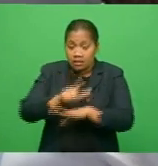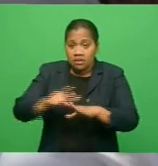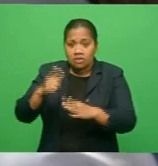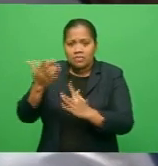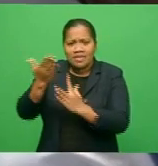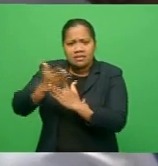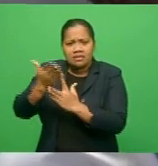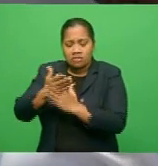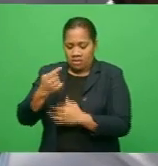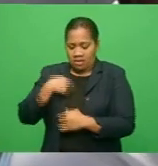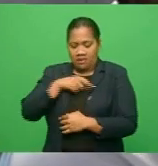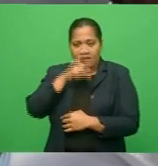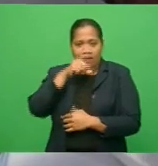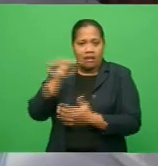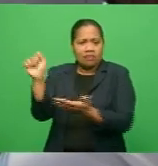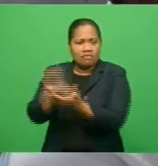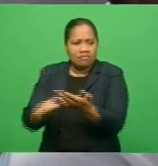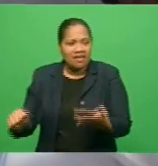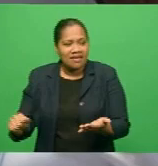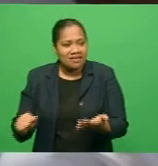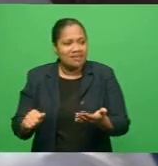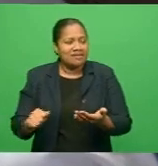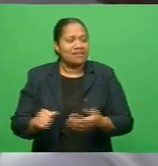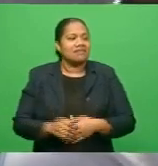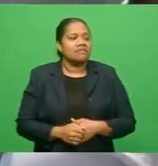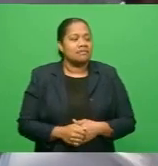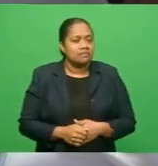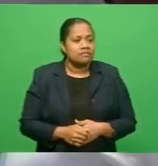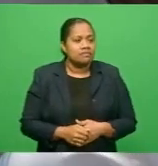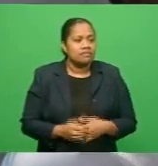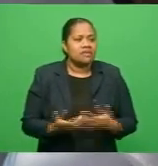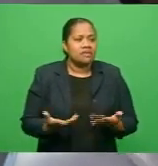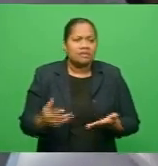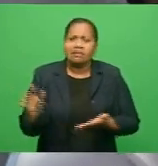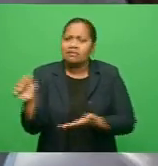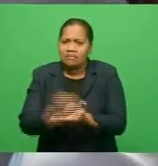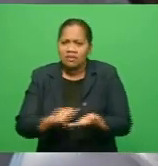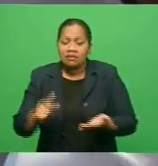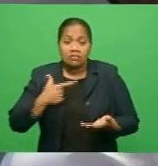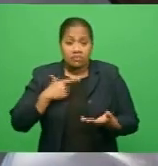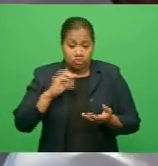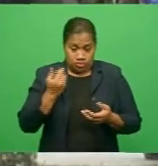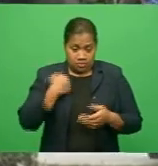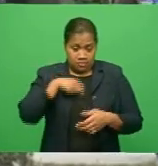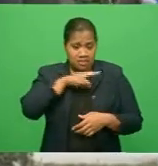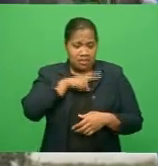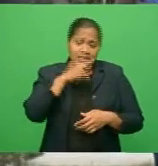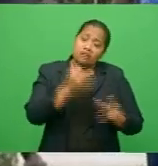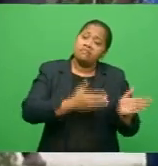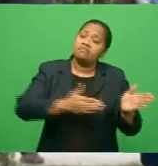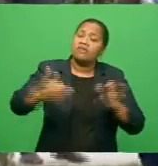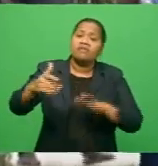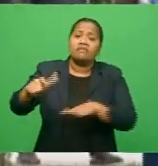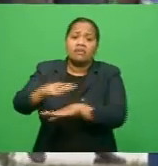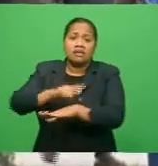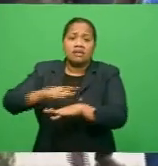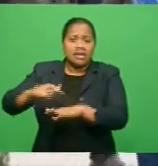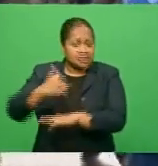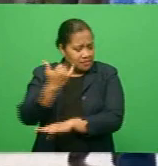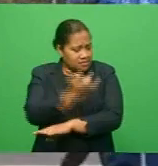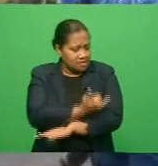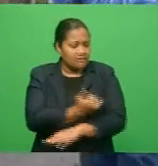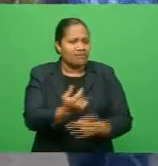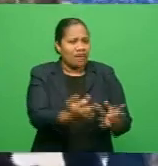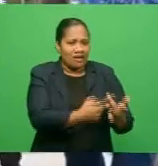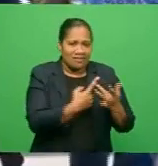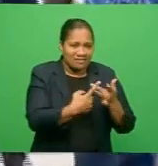so that we can buy and move out from here and give other people chance. The Housing Minister says public